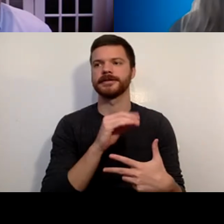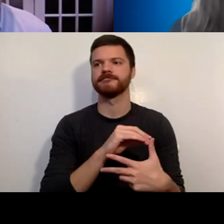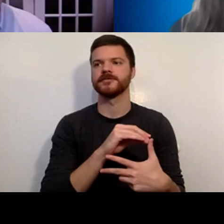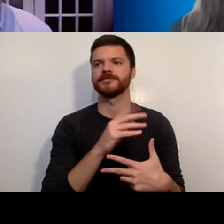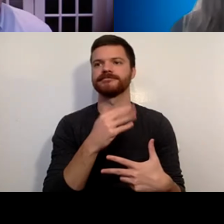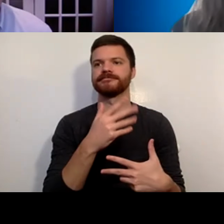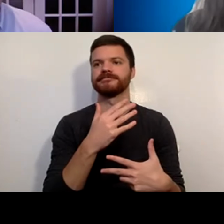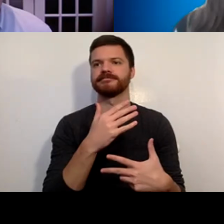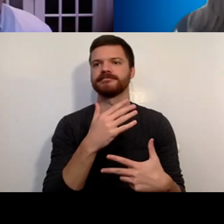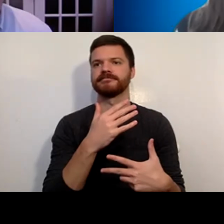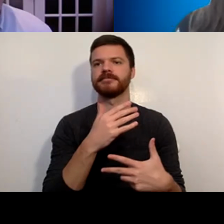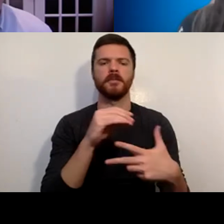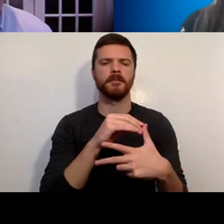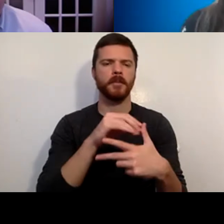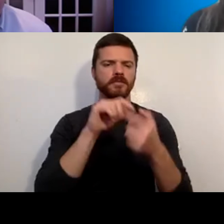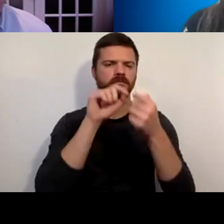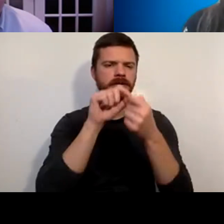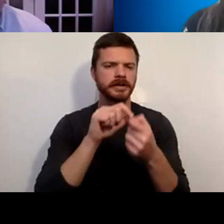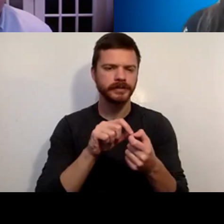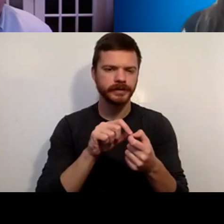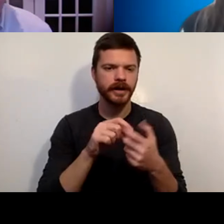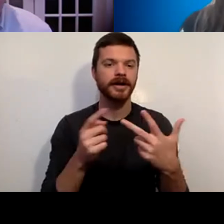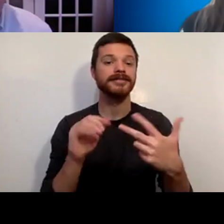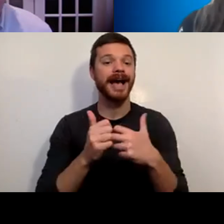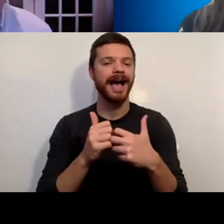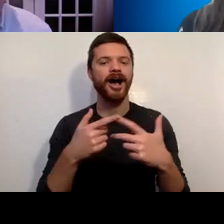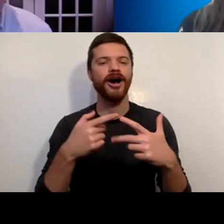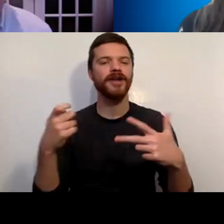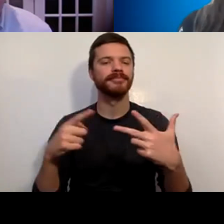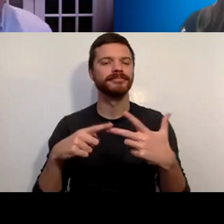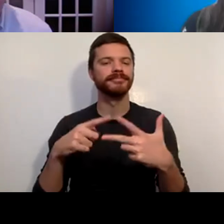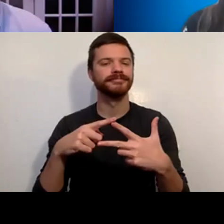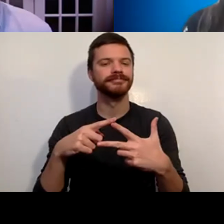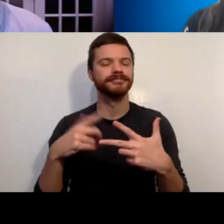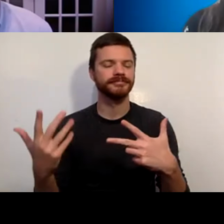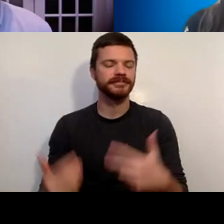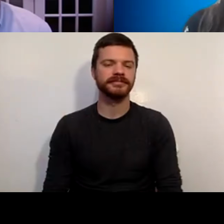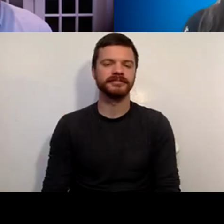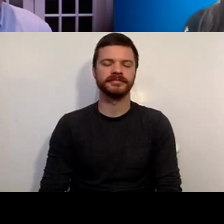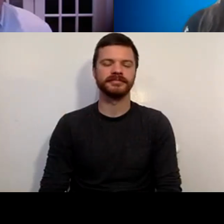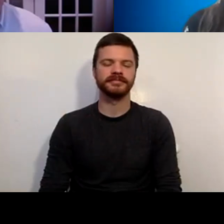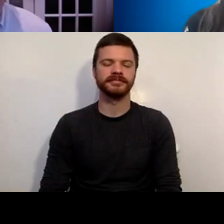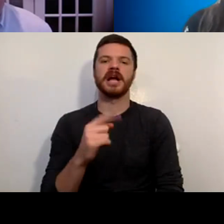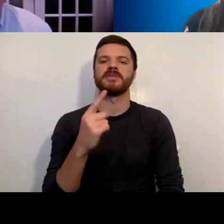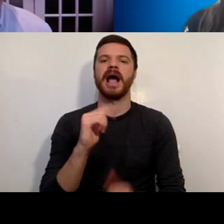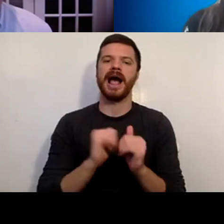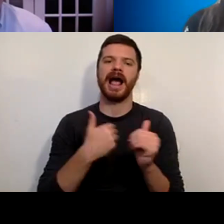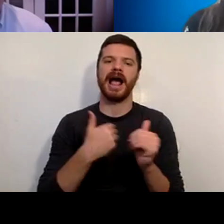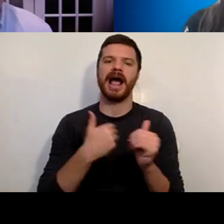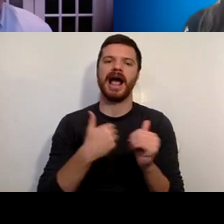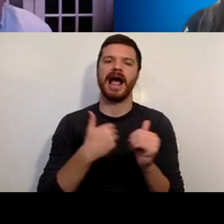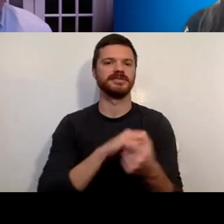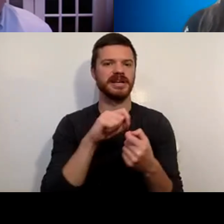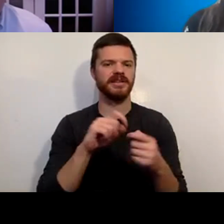more specifically using the behavior change techniques. And I think that's one way of thinking about how do we actually specify the mechanisms that